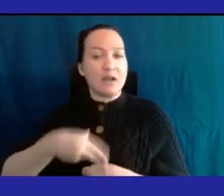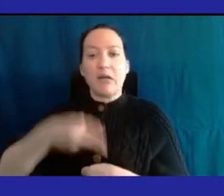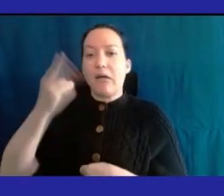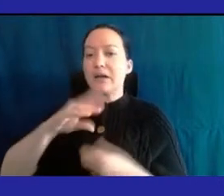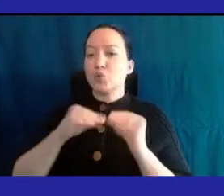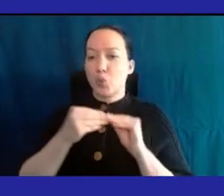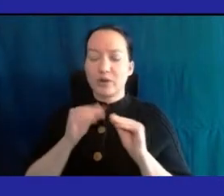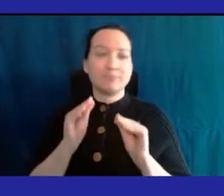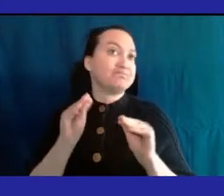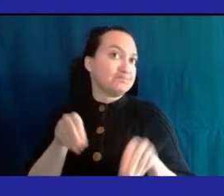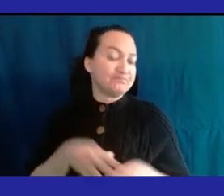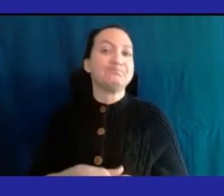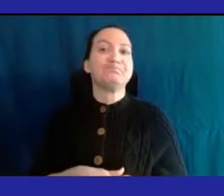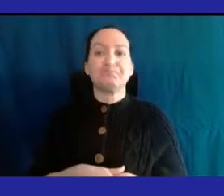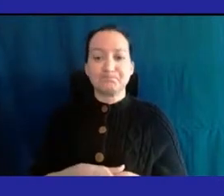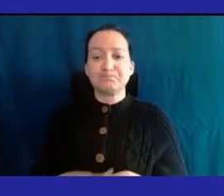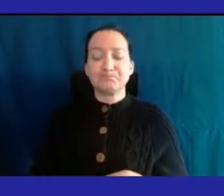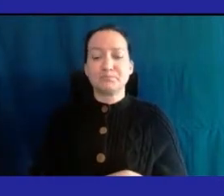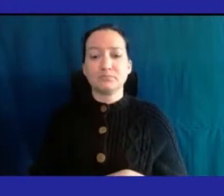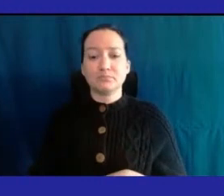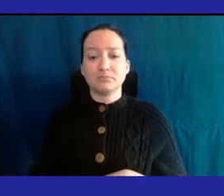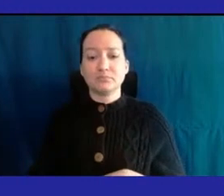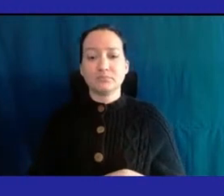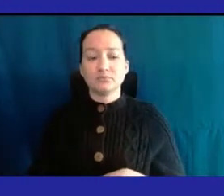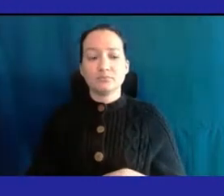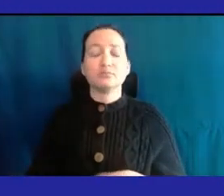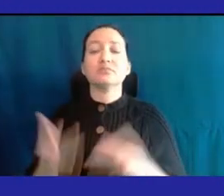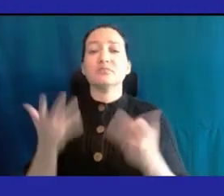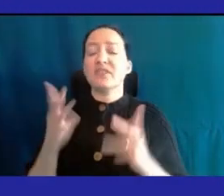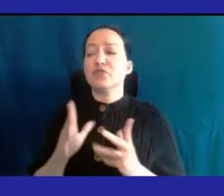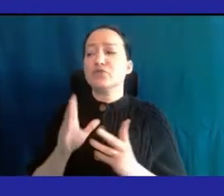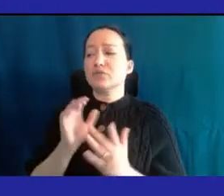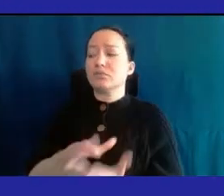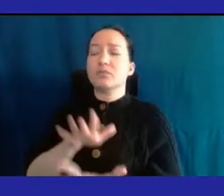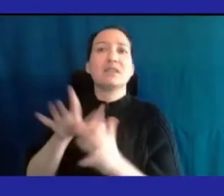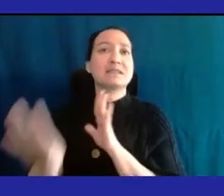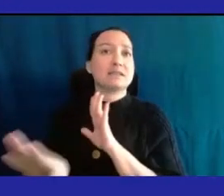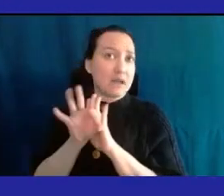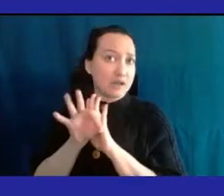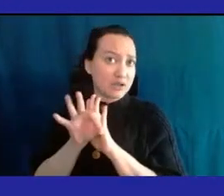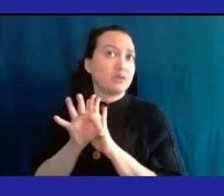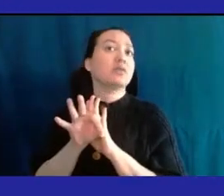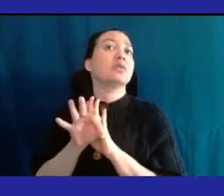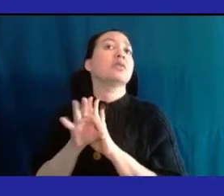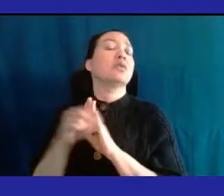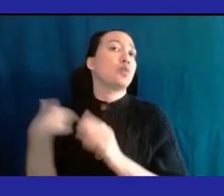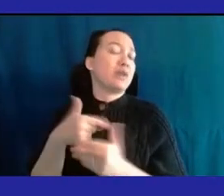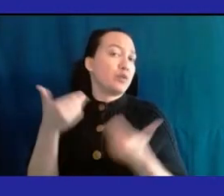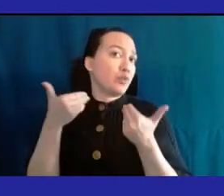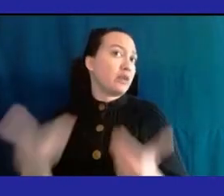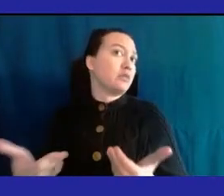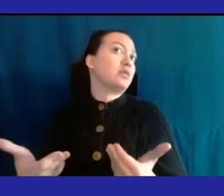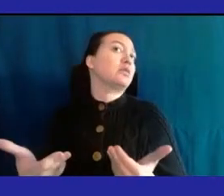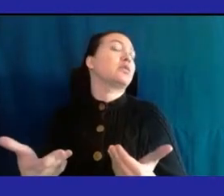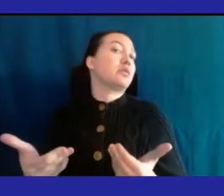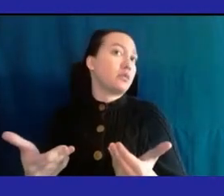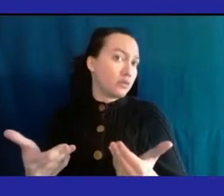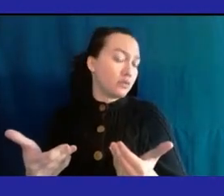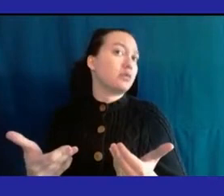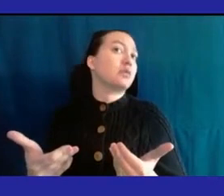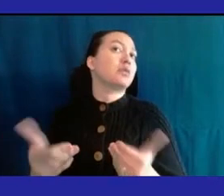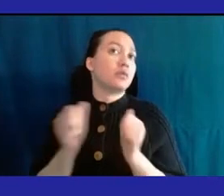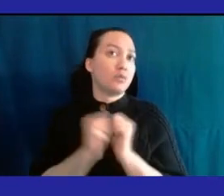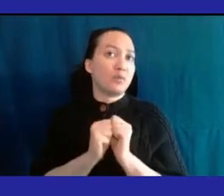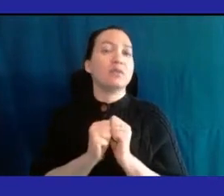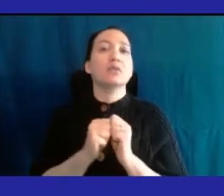goes. Once top three firms were selected, then we moved ahead to issue the bridging documents